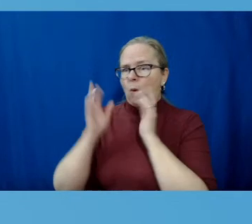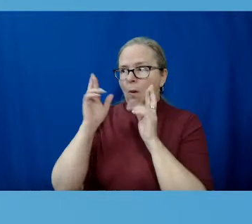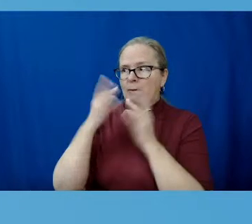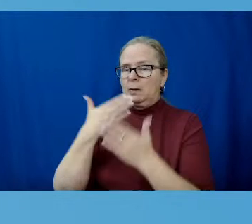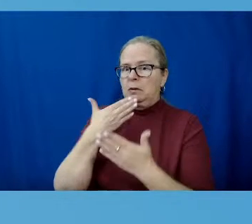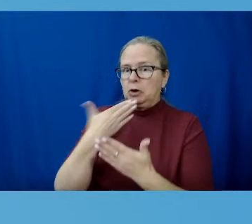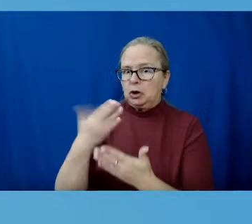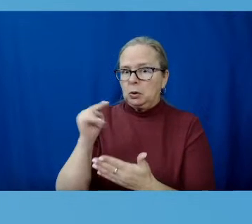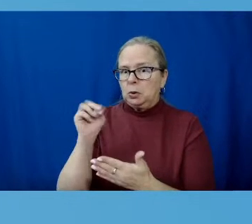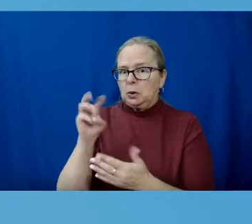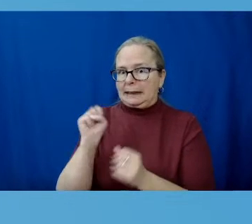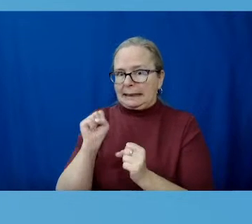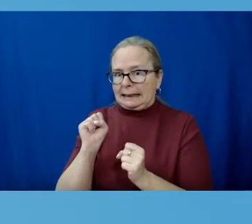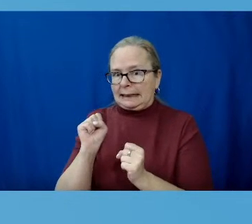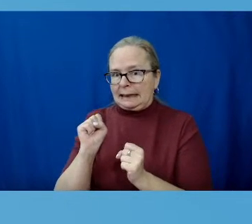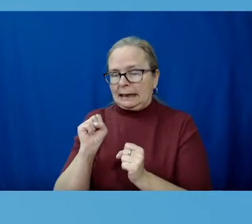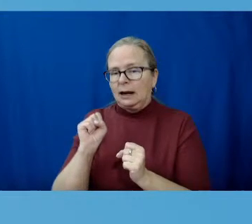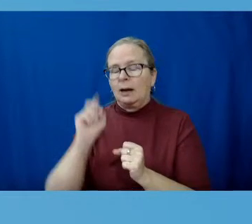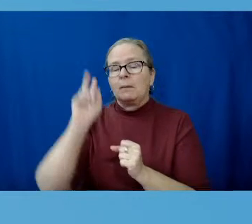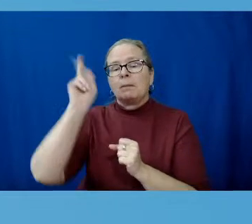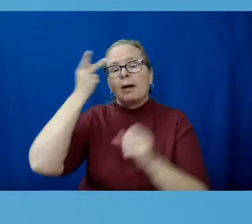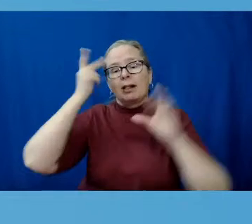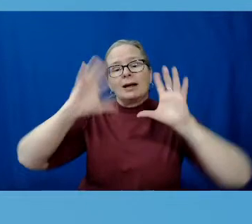two don't always mix.